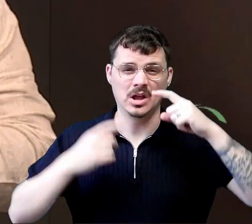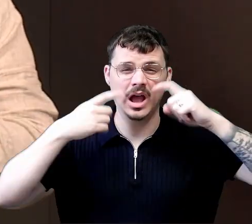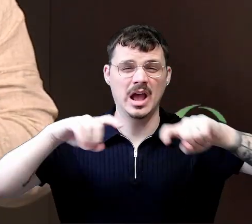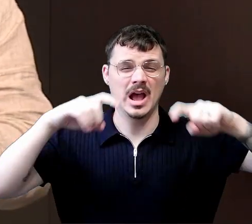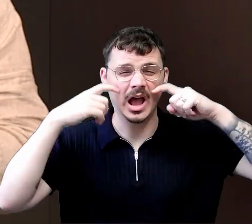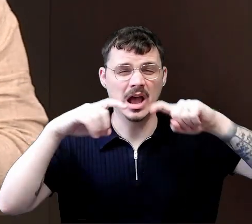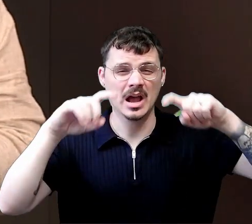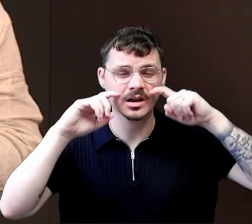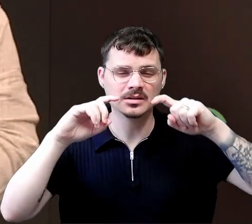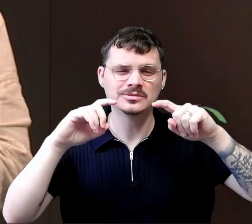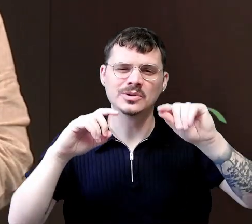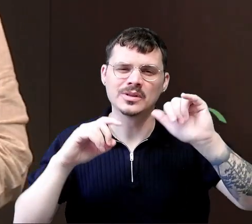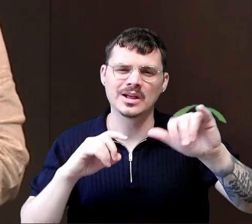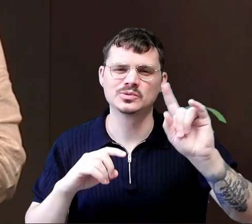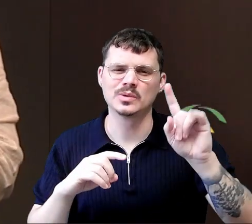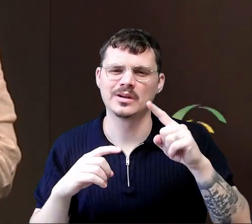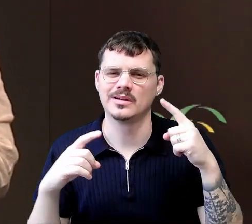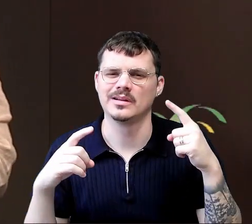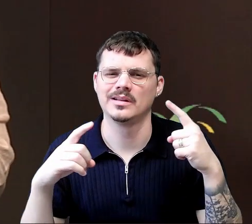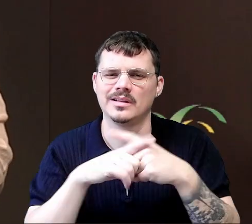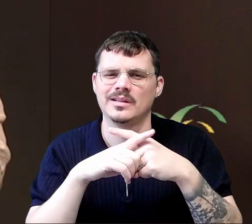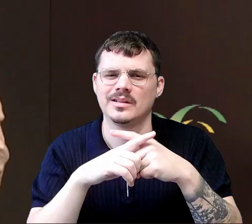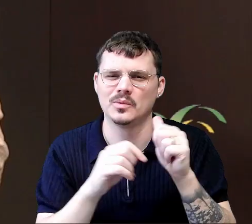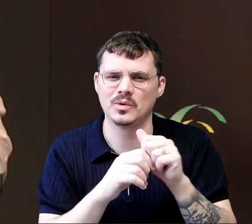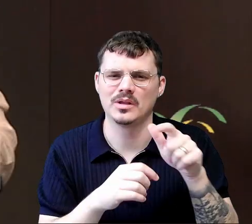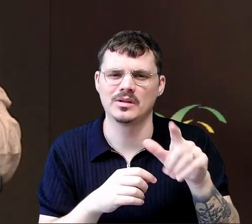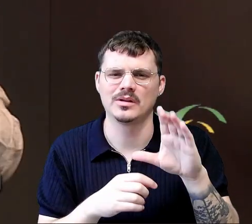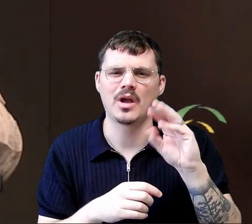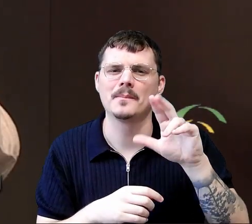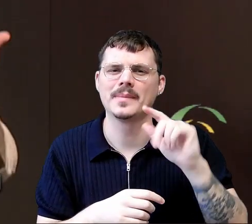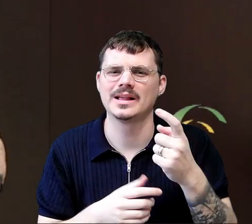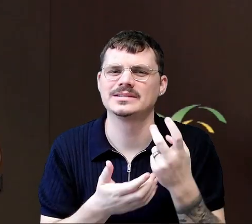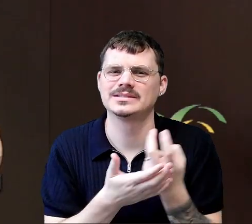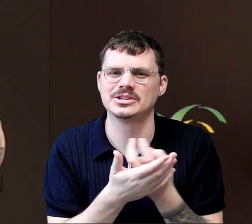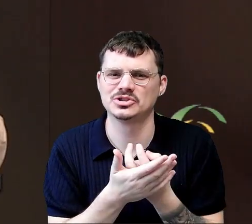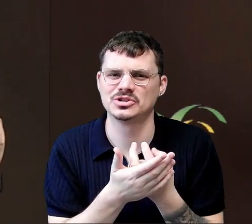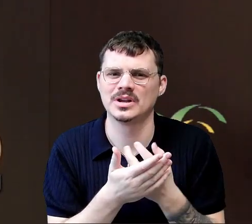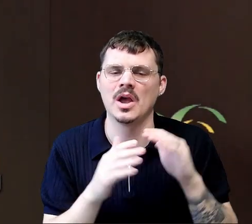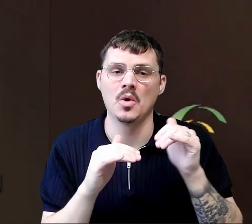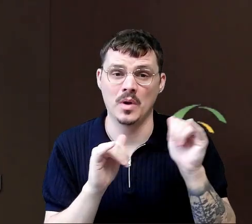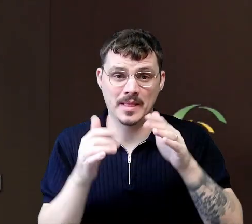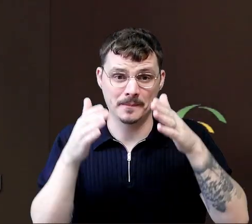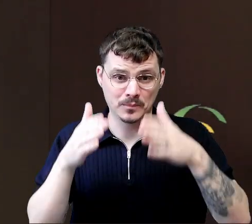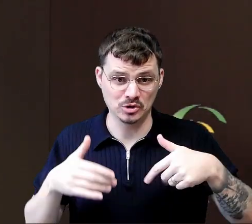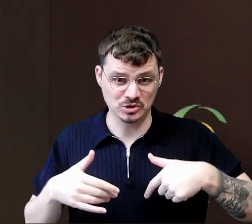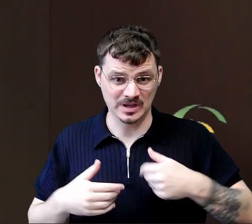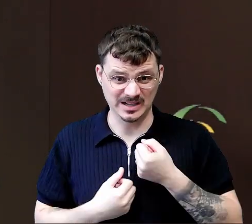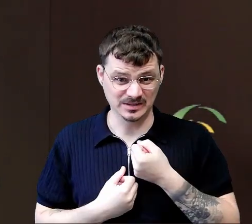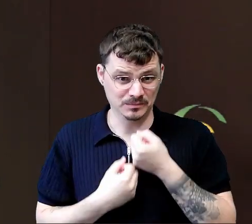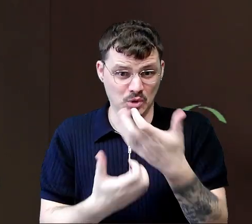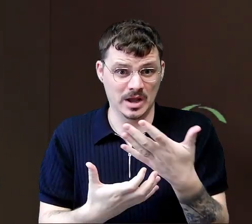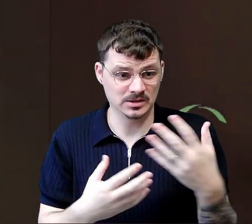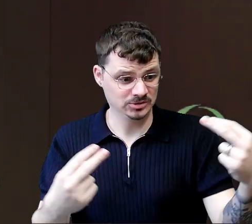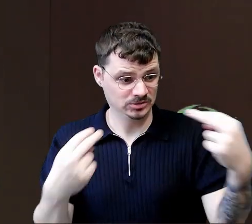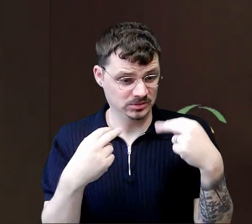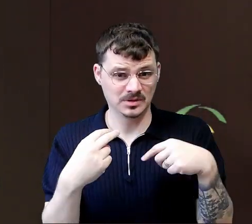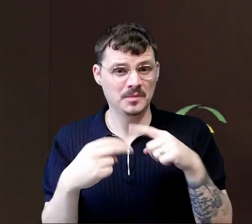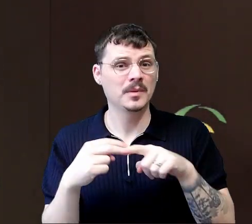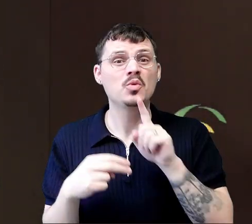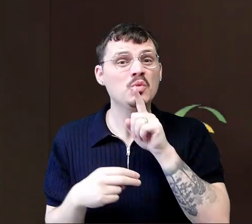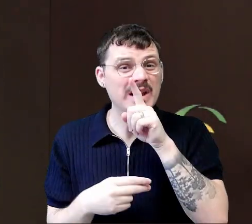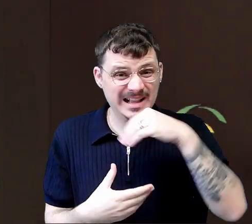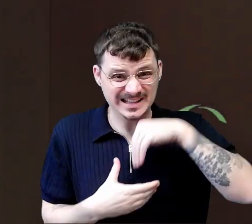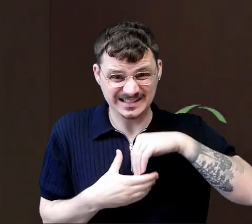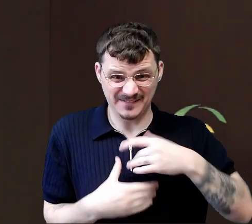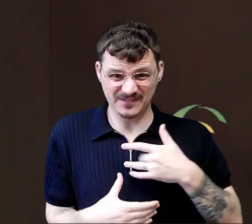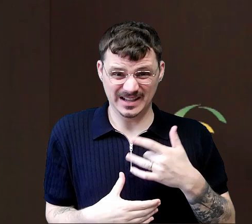That's sort of the paradox of partial complex seizures. What the person is doing and expressing may not, in fact, really